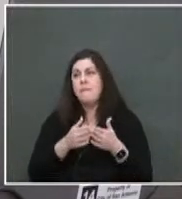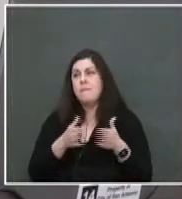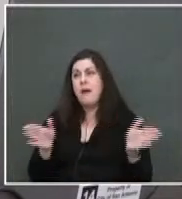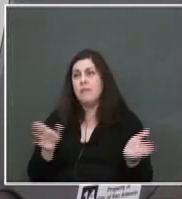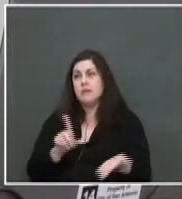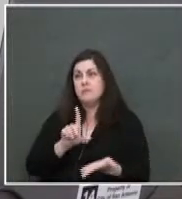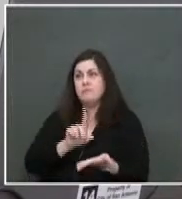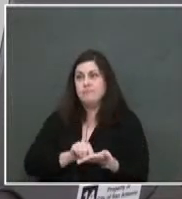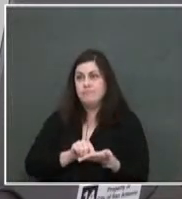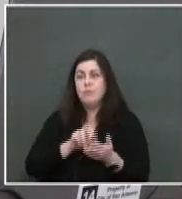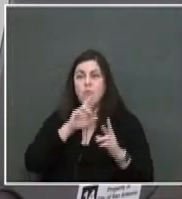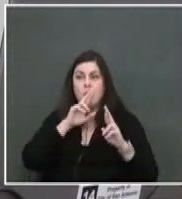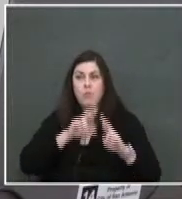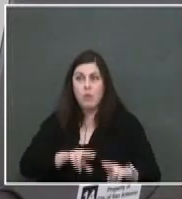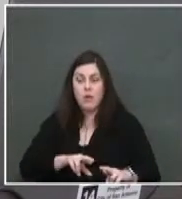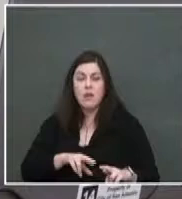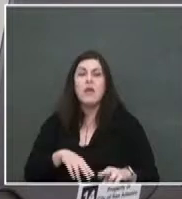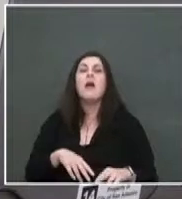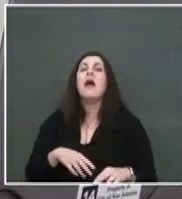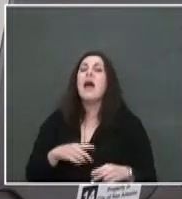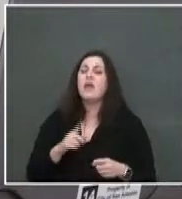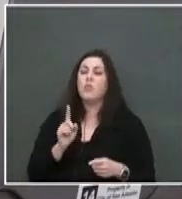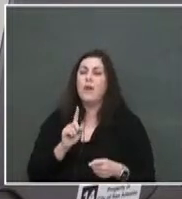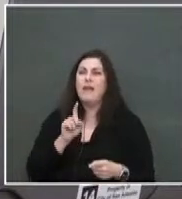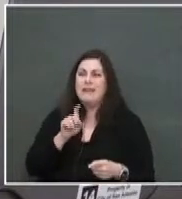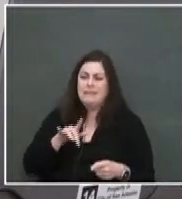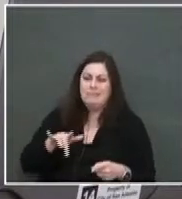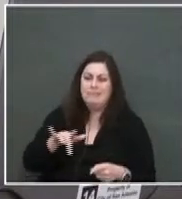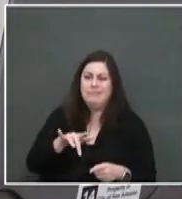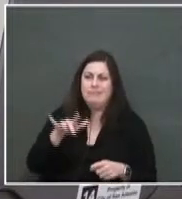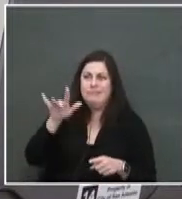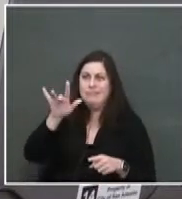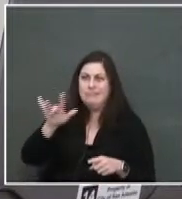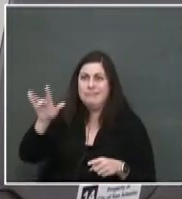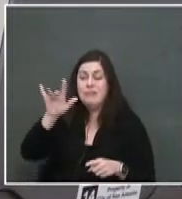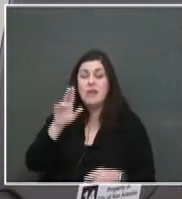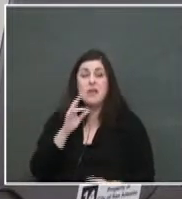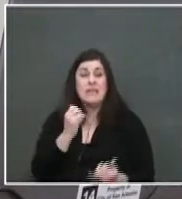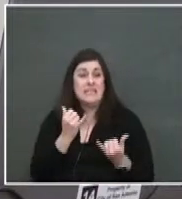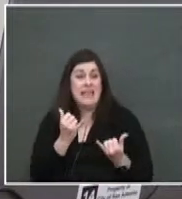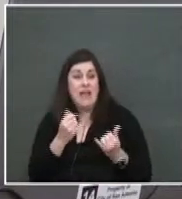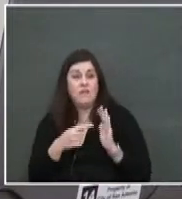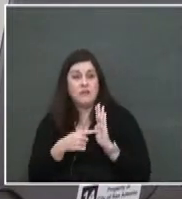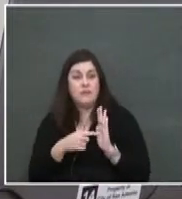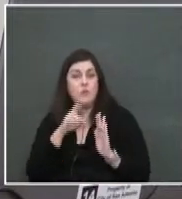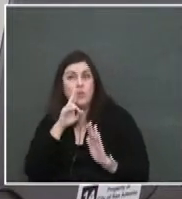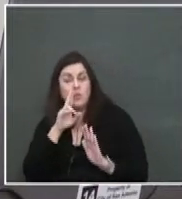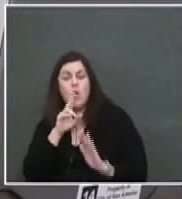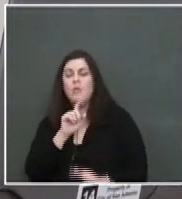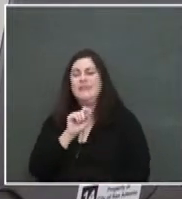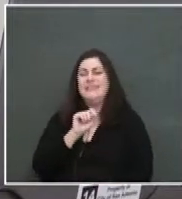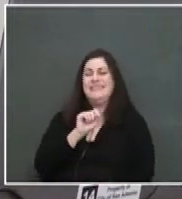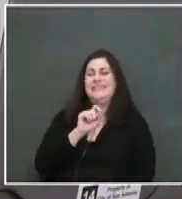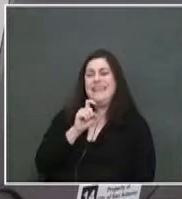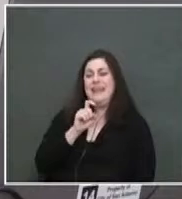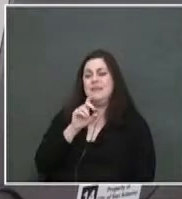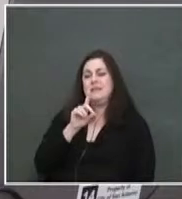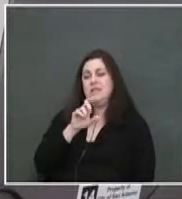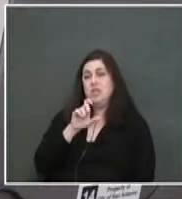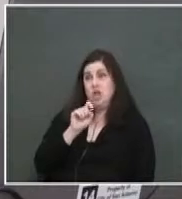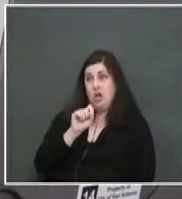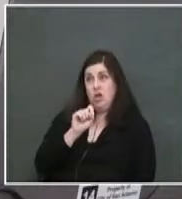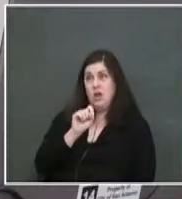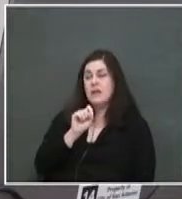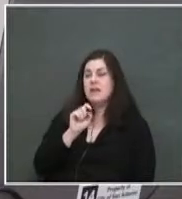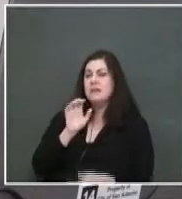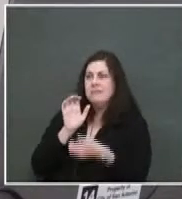associated with each of the districts that they serve. Right now, Houston is focusing on, TxDOT is working with